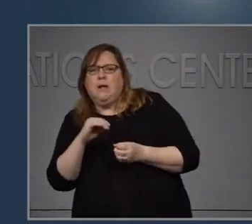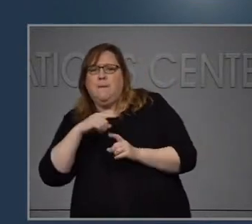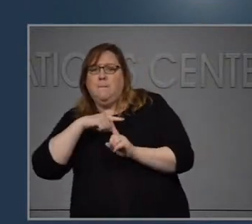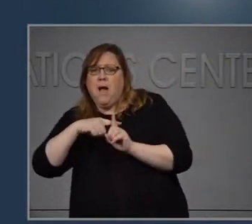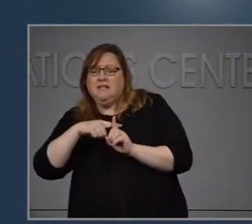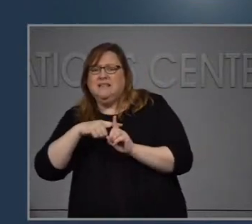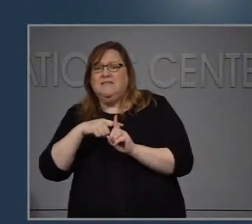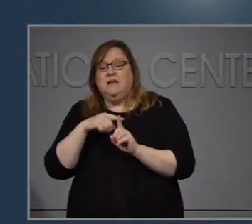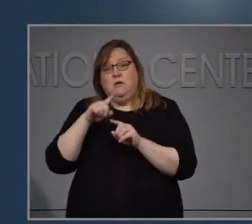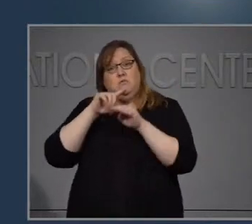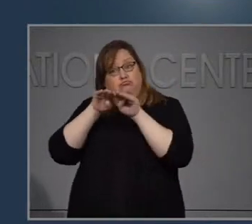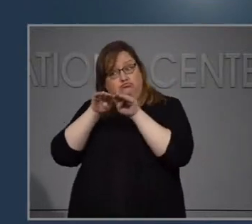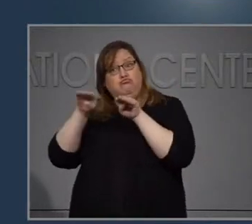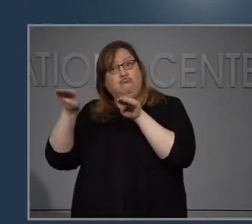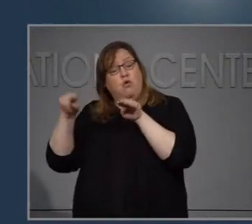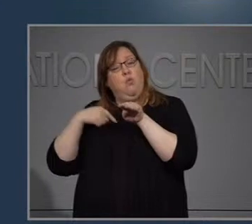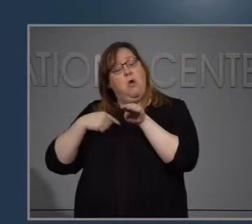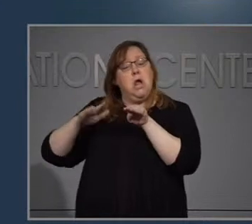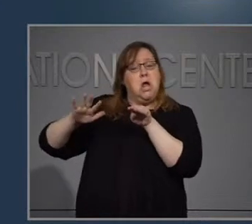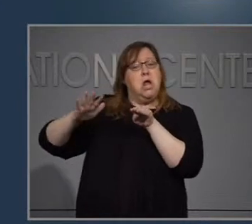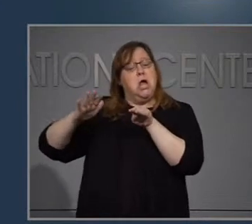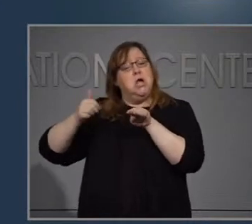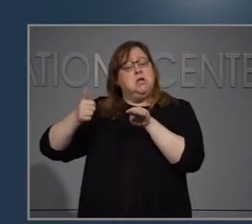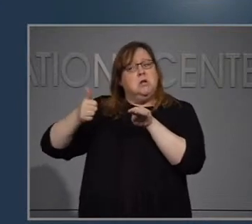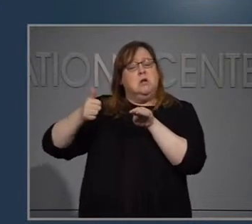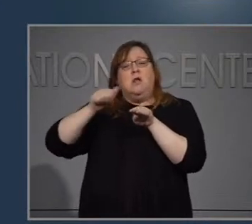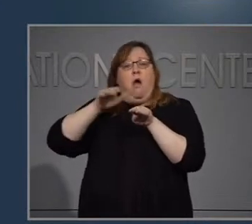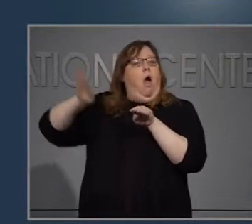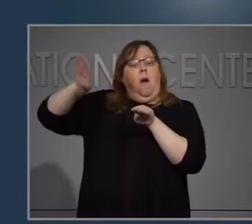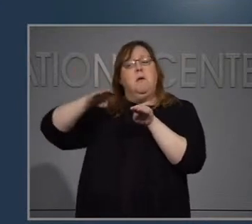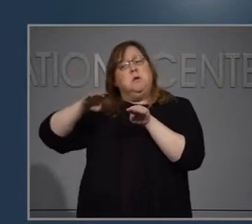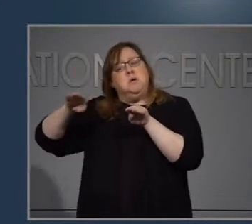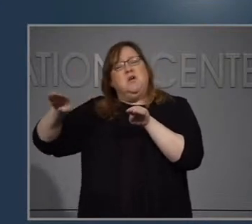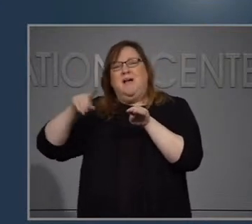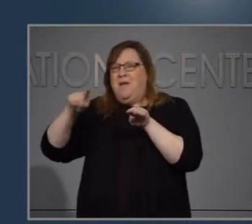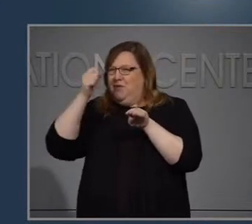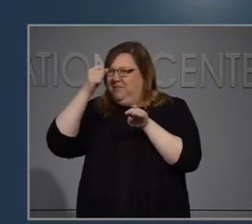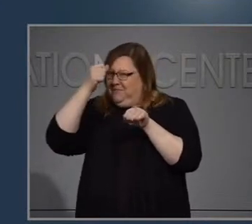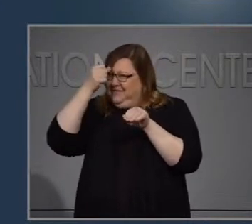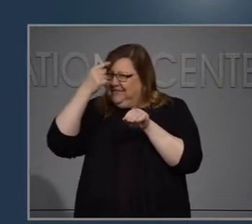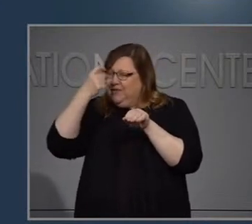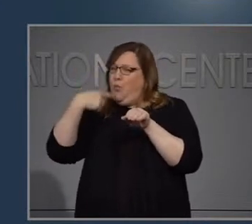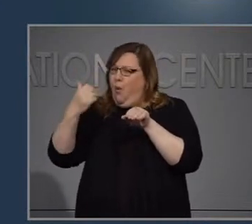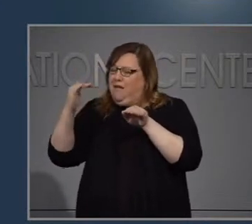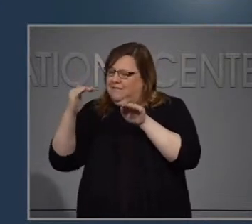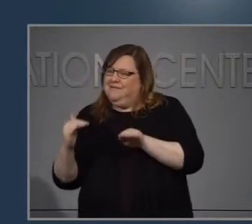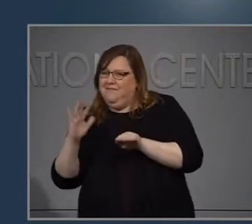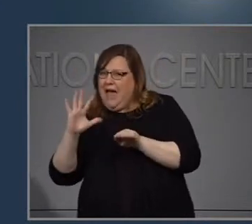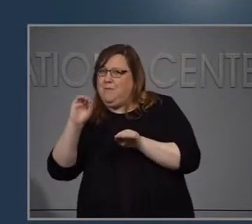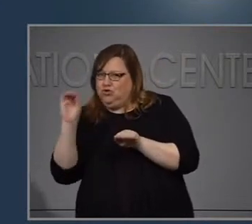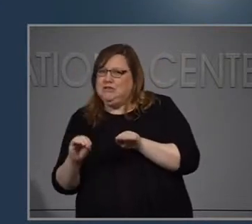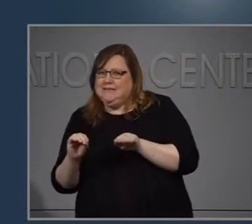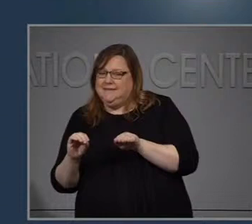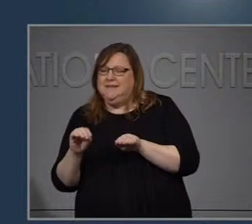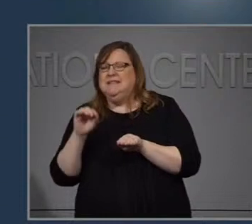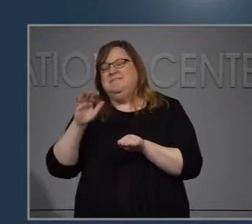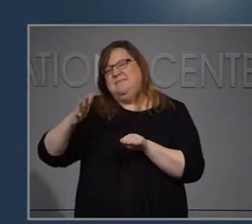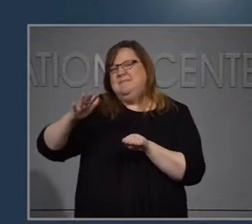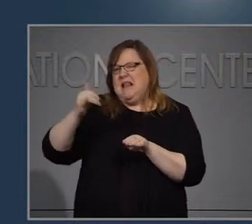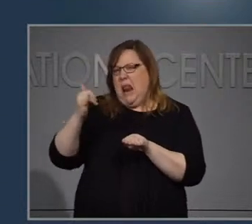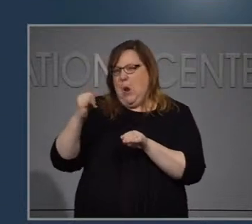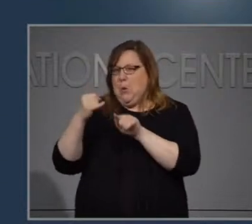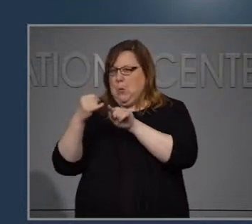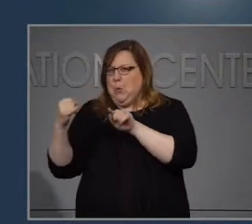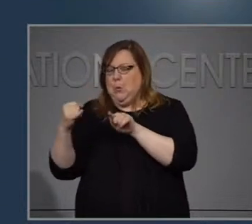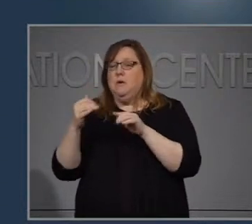about 5%. North Carolina's trajectory of hospitalizations is also leveling, but this trend gets a yellow